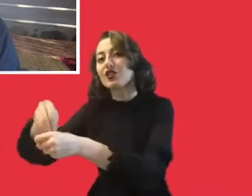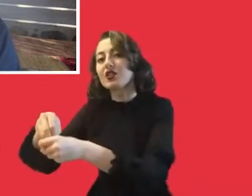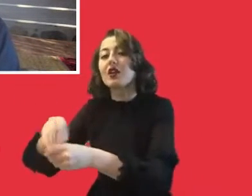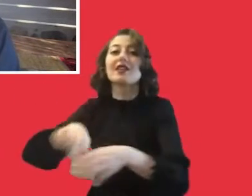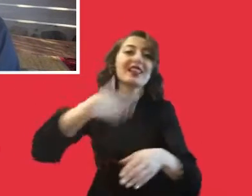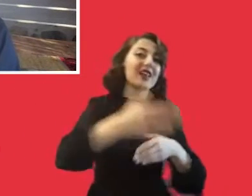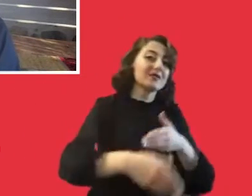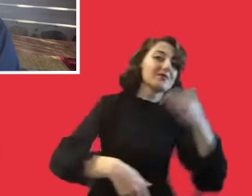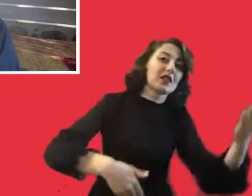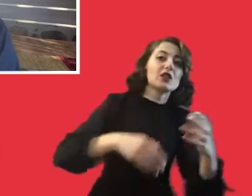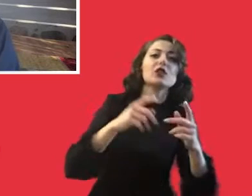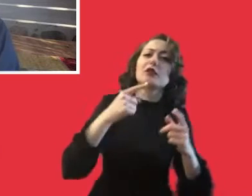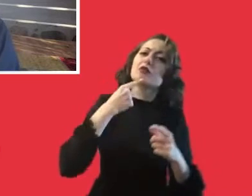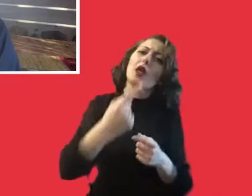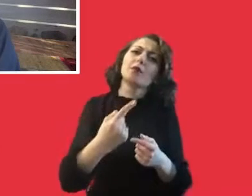is inside the